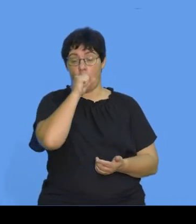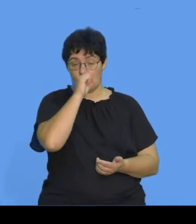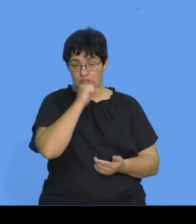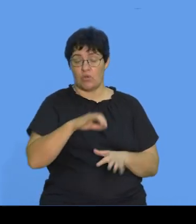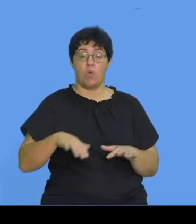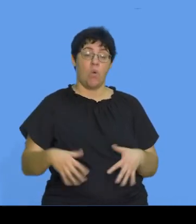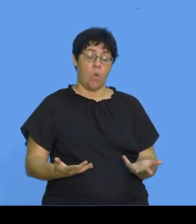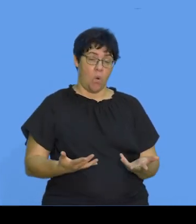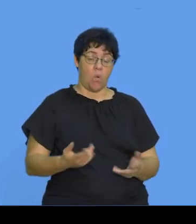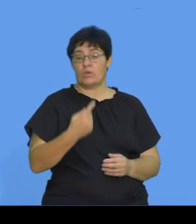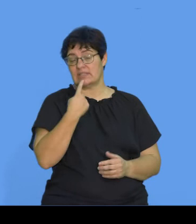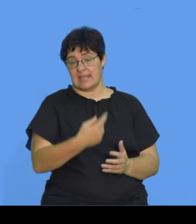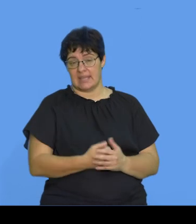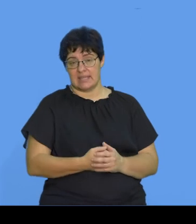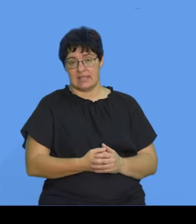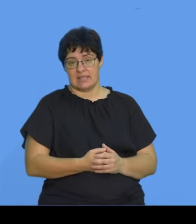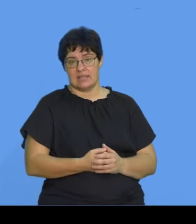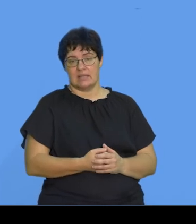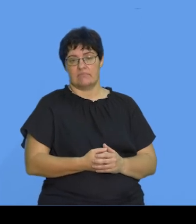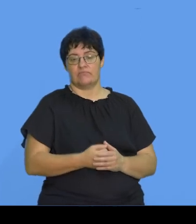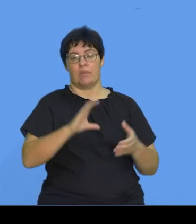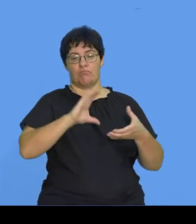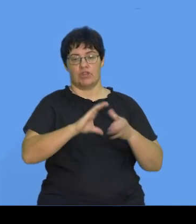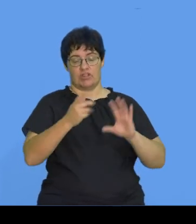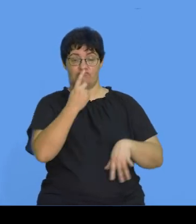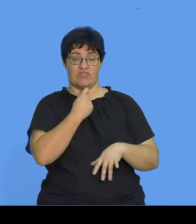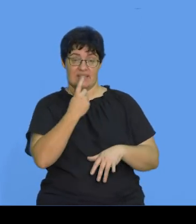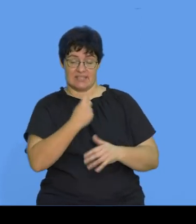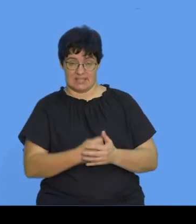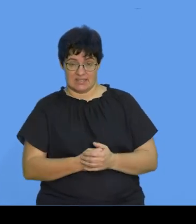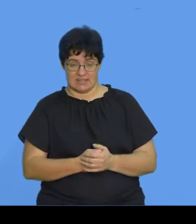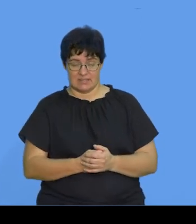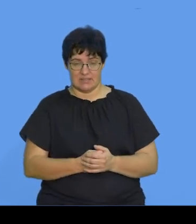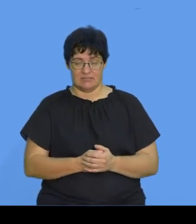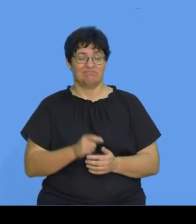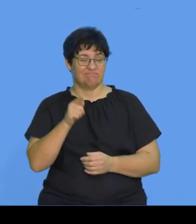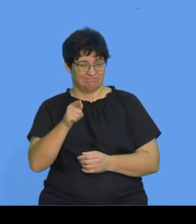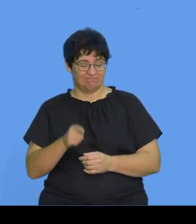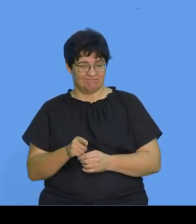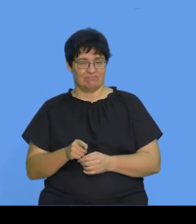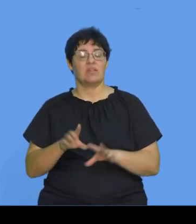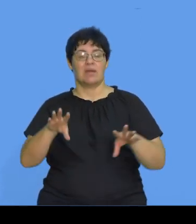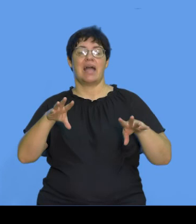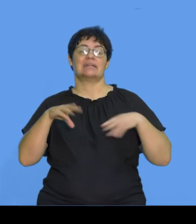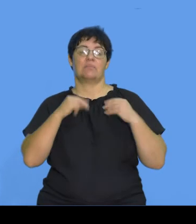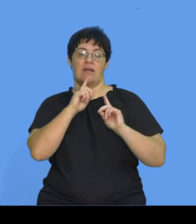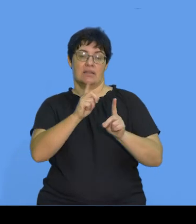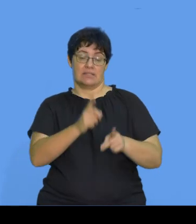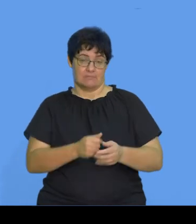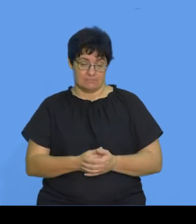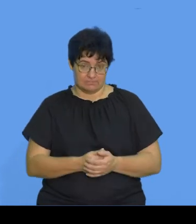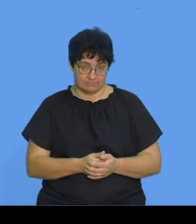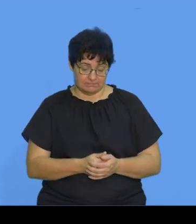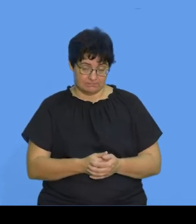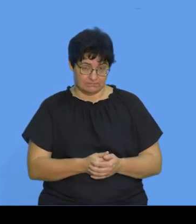say orange, or you can say brick red. Those are two